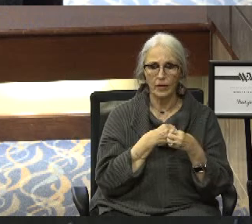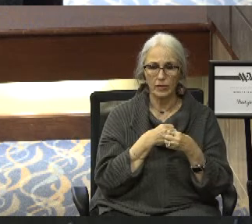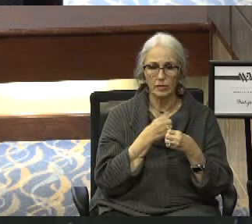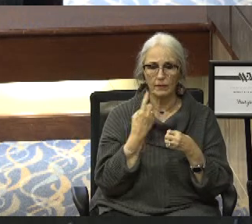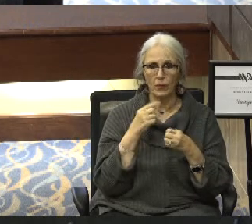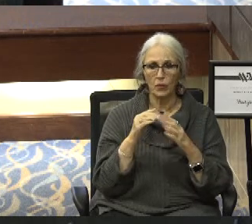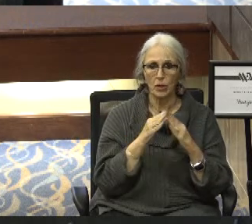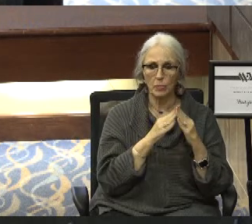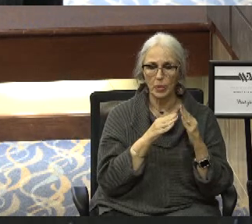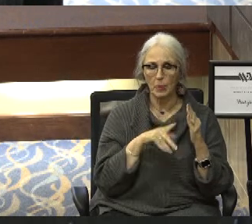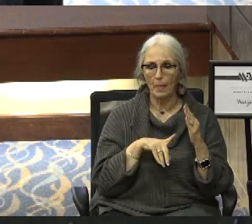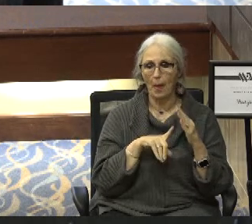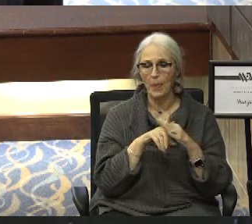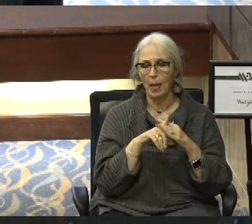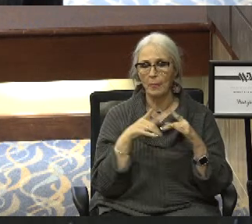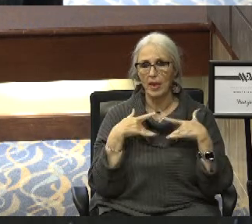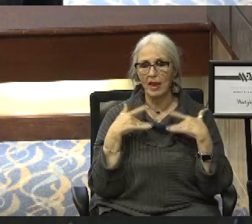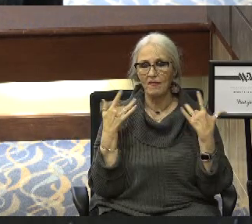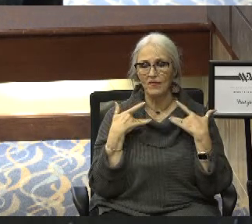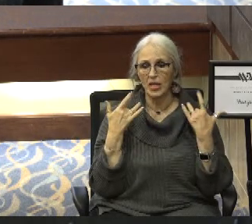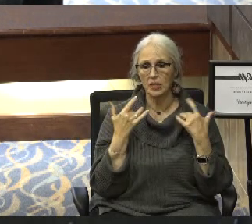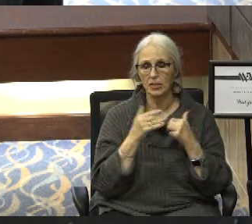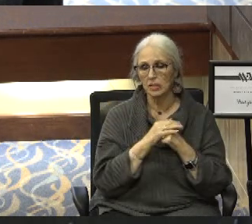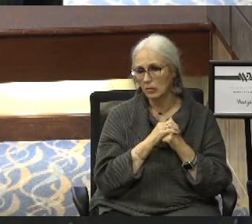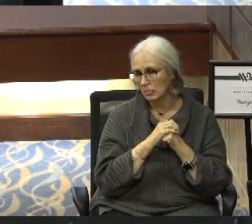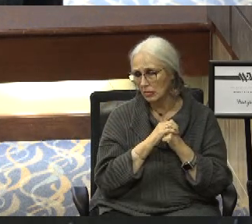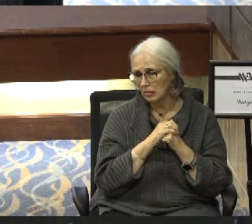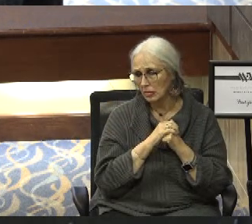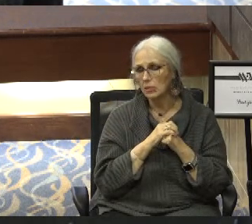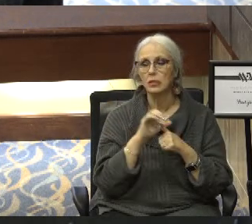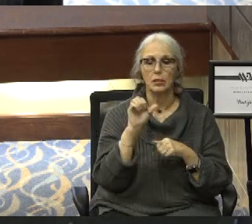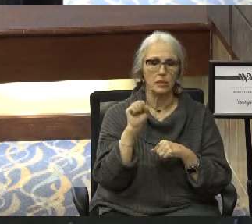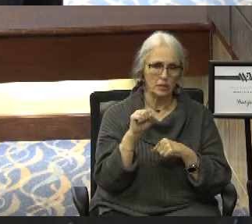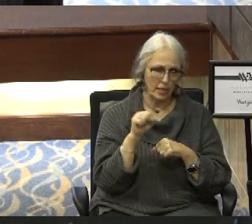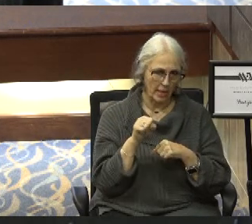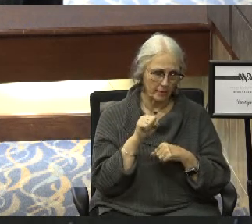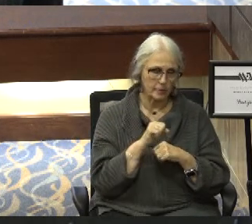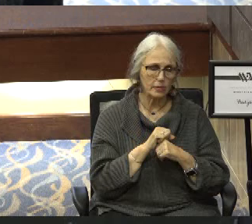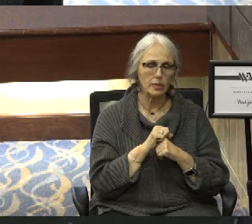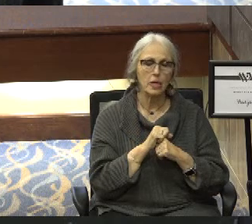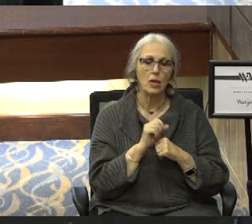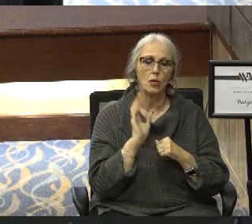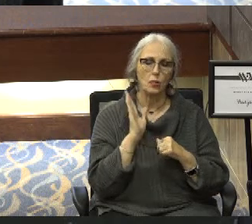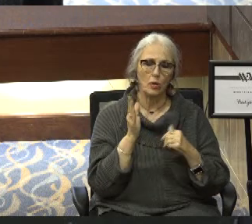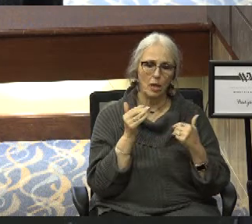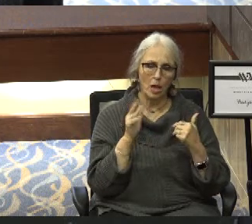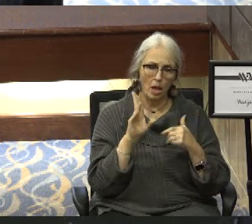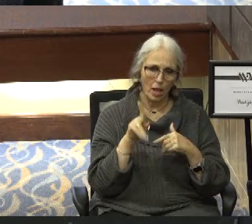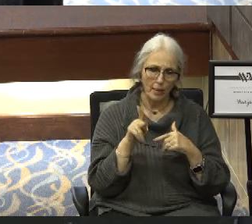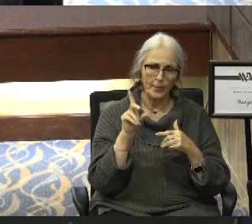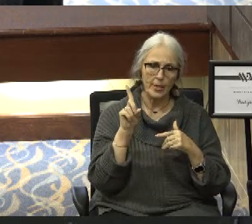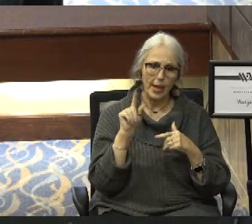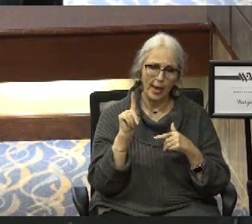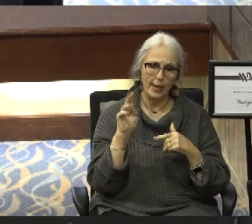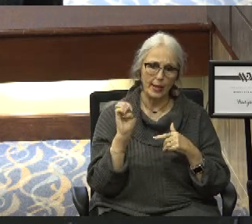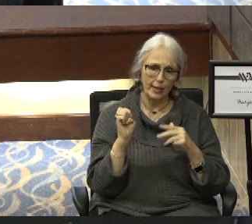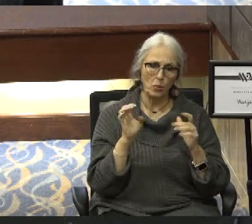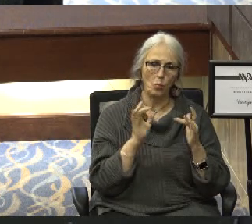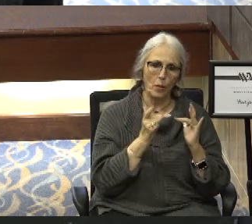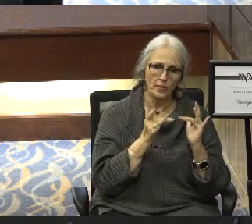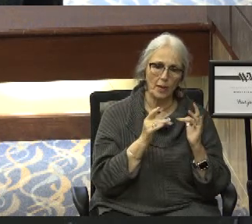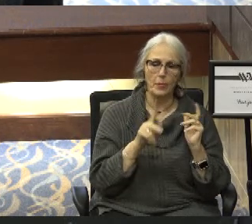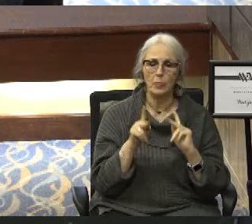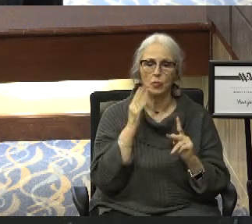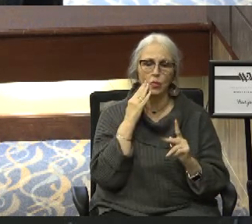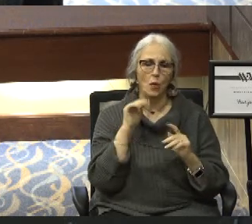community pop-up events are, so we can be sure to push that out to our constituents? Oh, yes, absolutely. We'll be updating our website so people will know where we're at. We'll